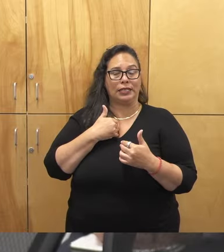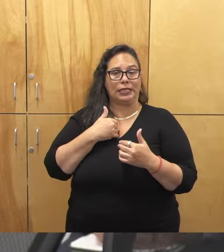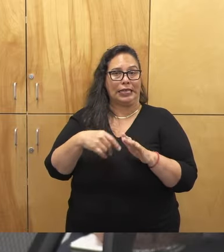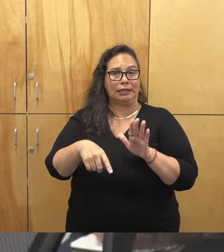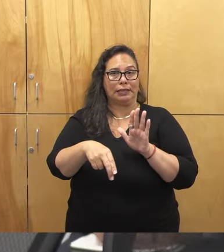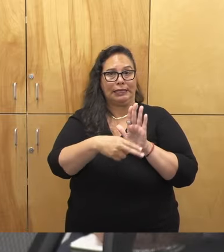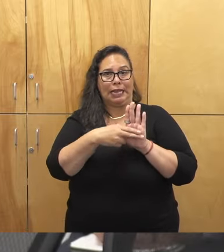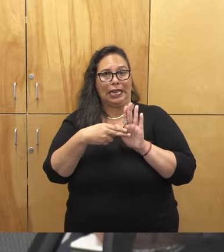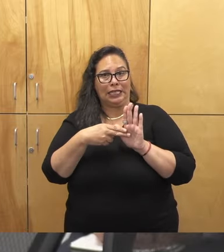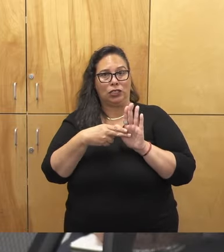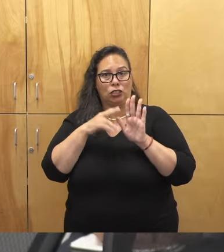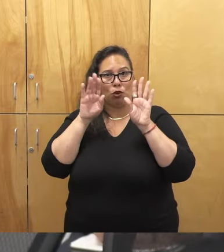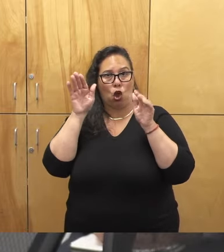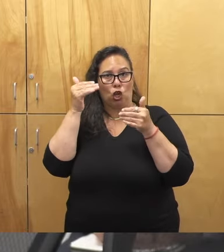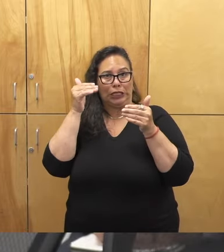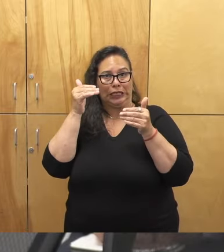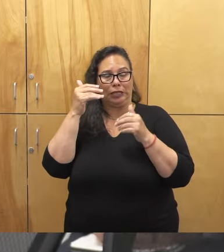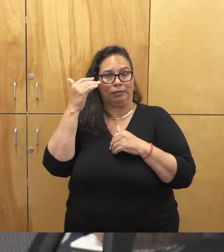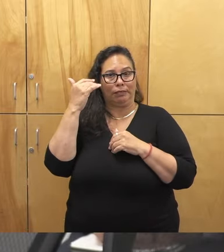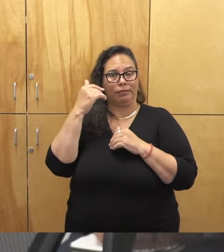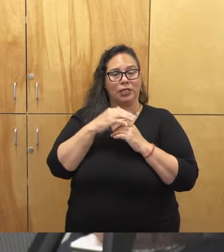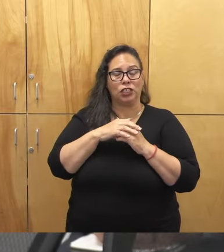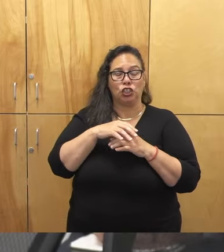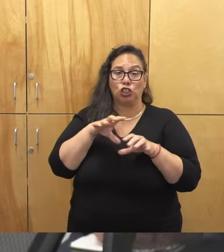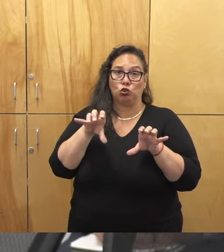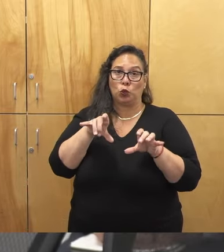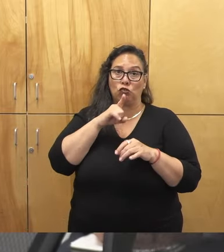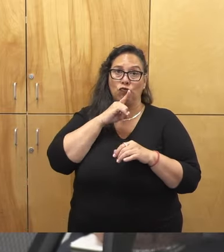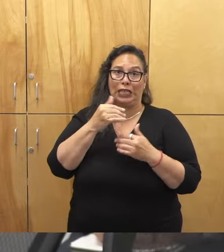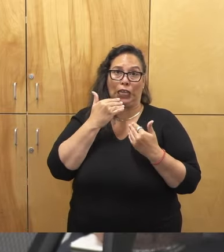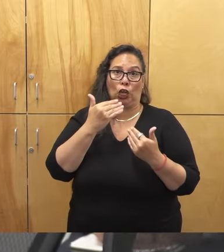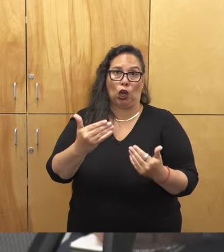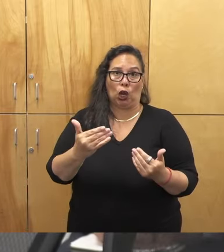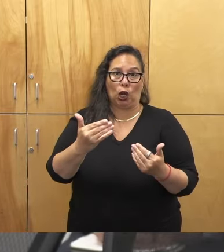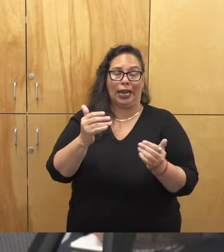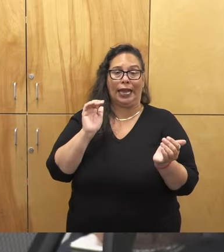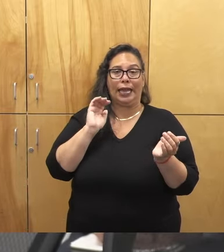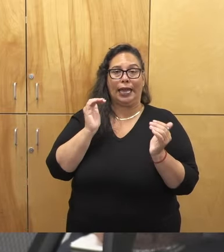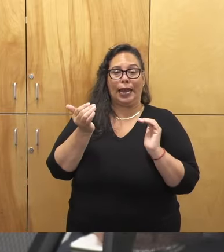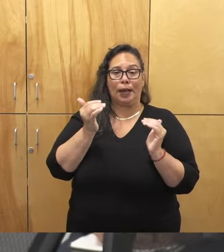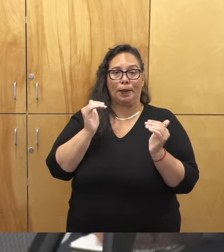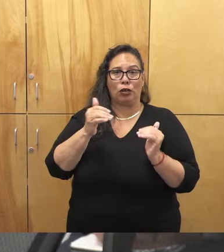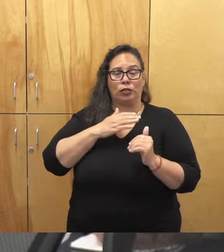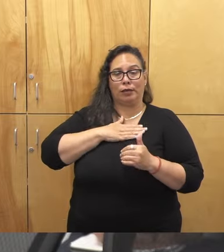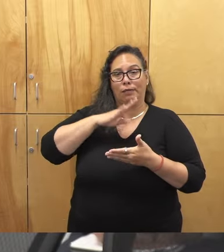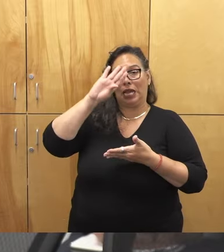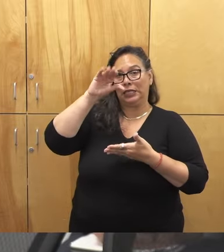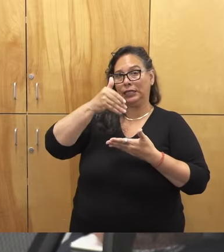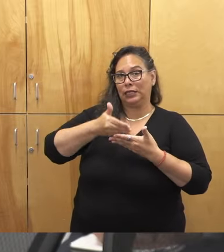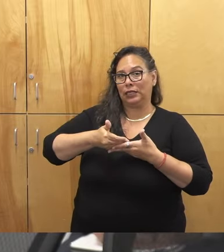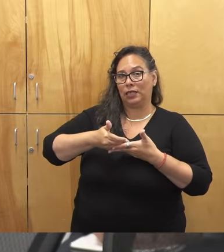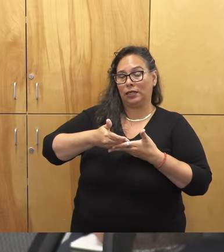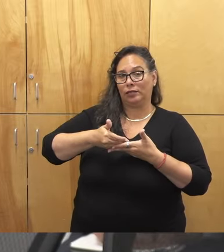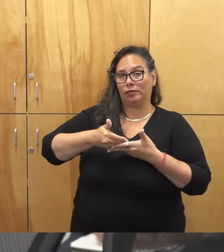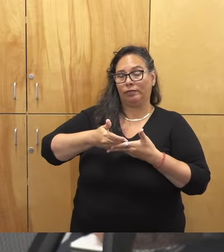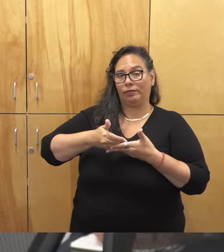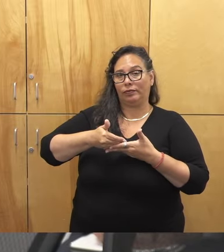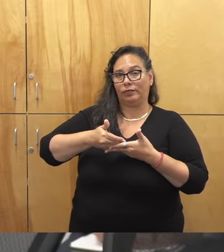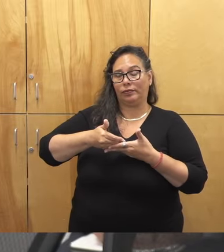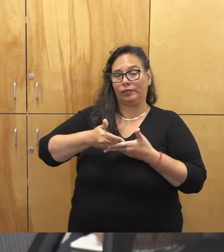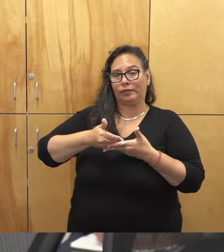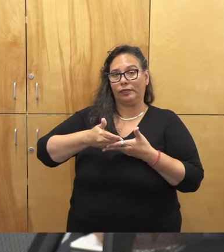diagnosis of autism, she is doing really good in comparison with my son